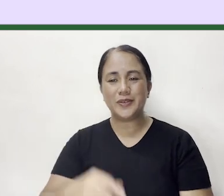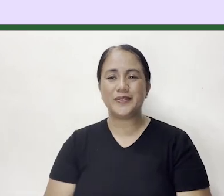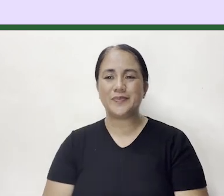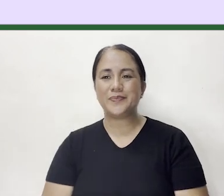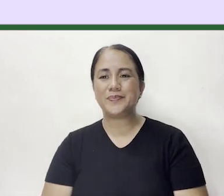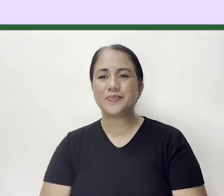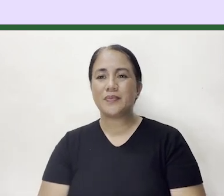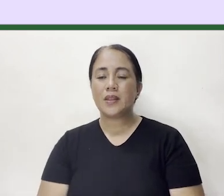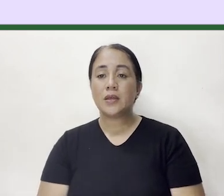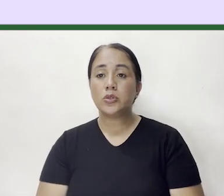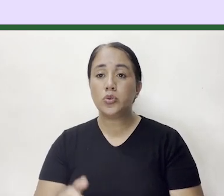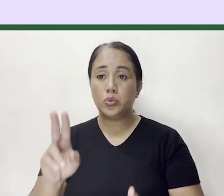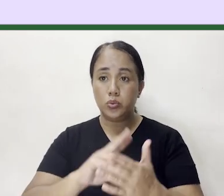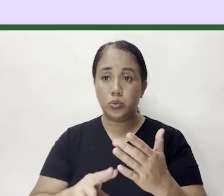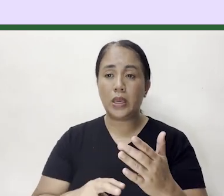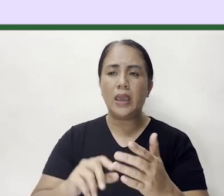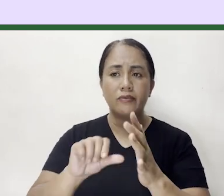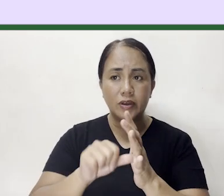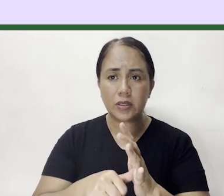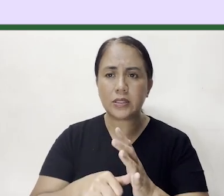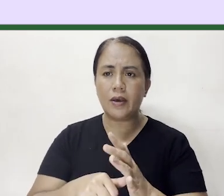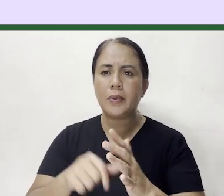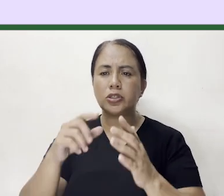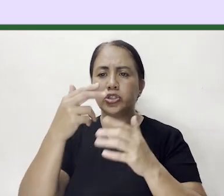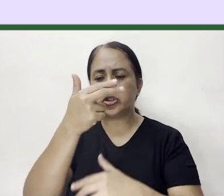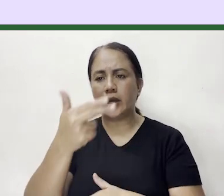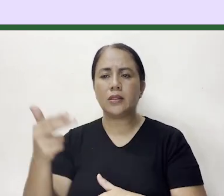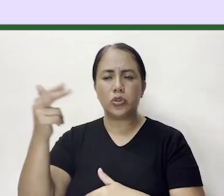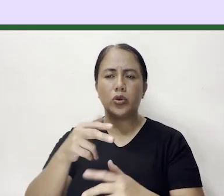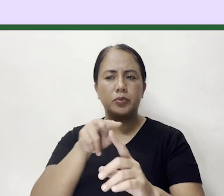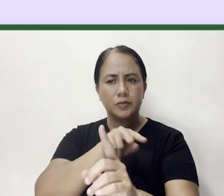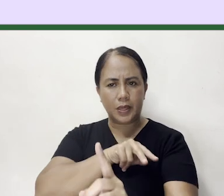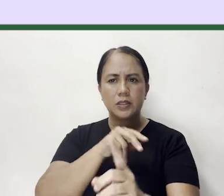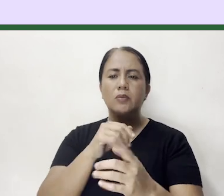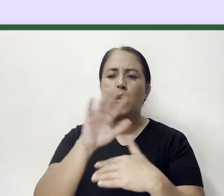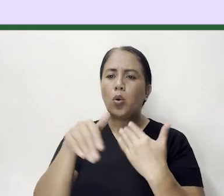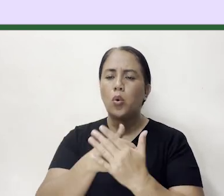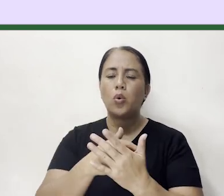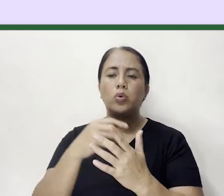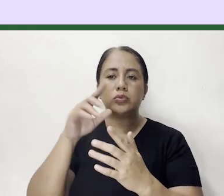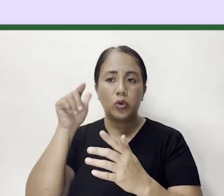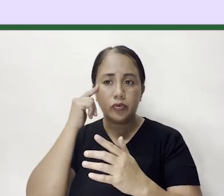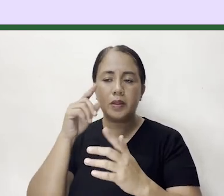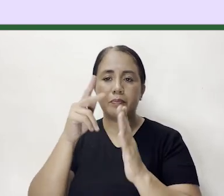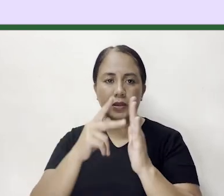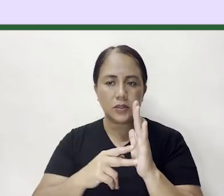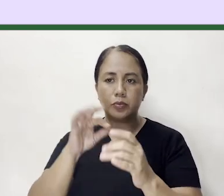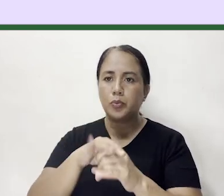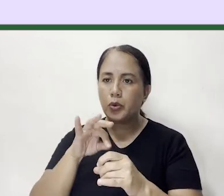women, girls and boys. UNCRPD emphasizes having a gender perspective in all